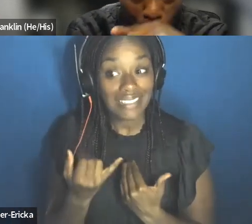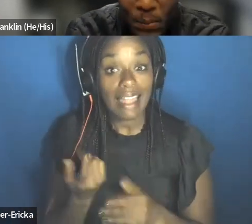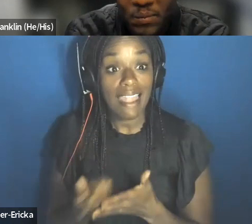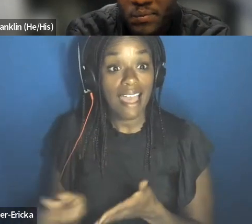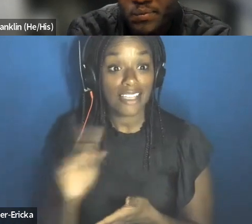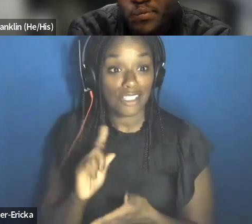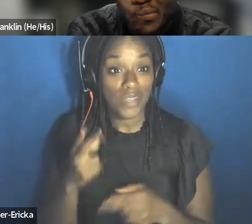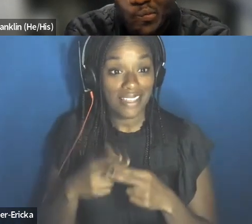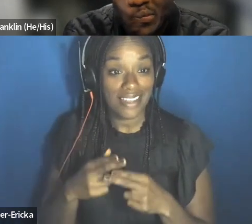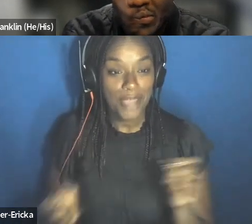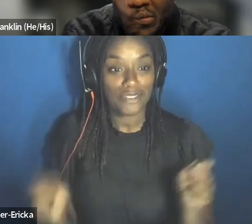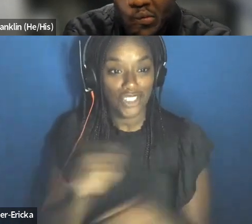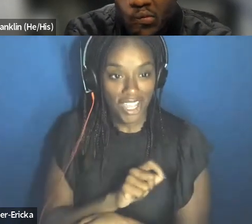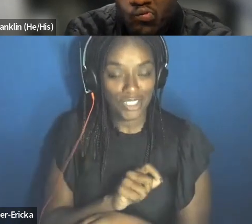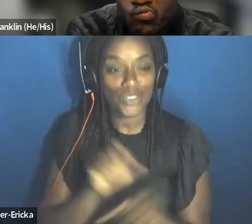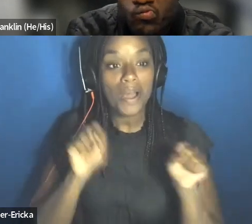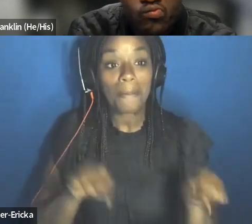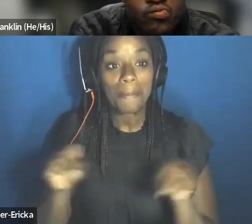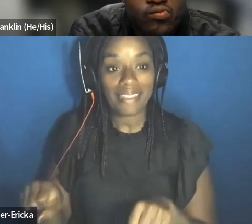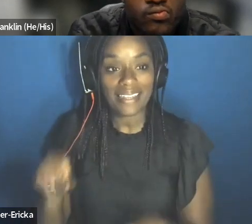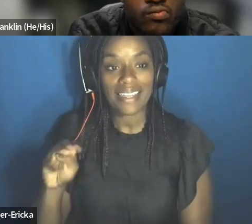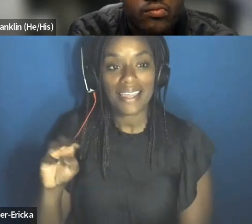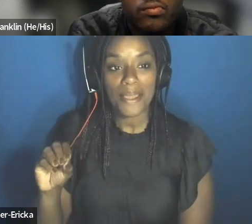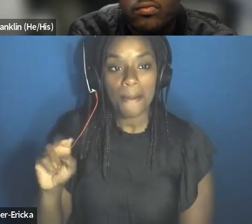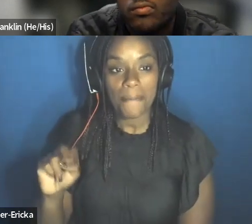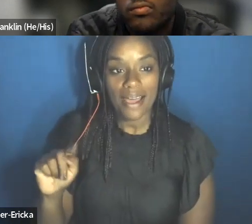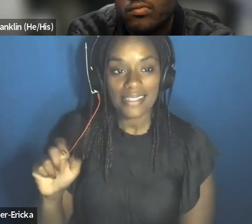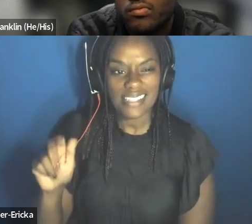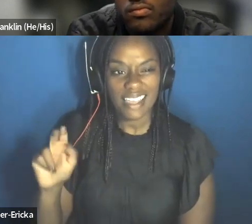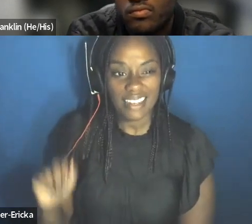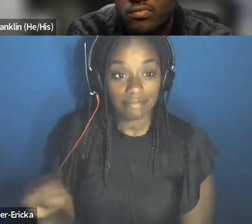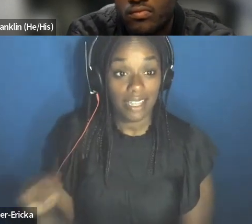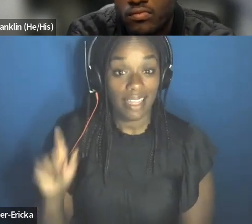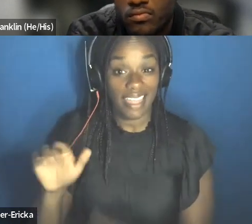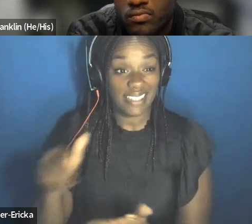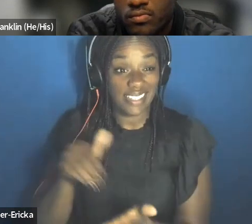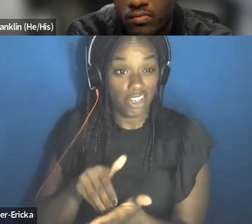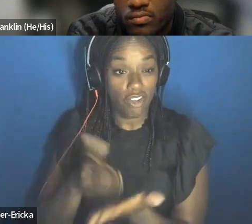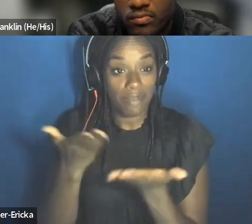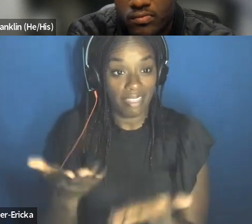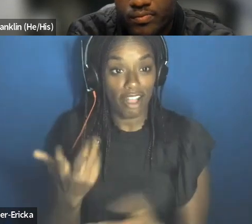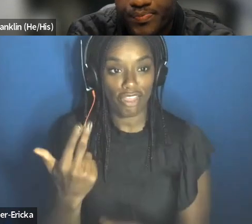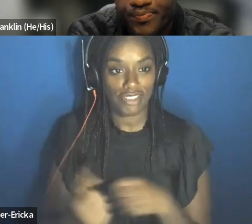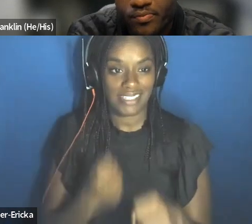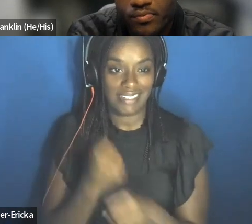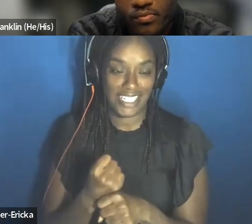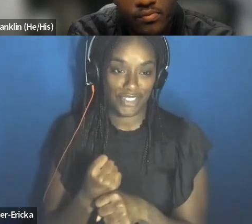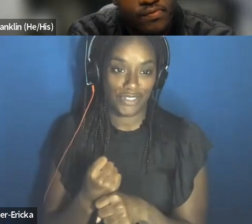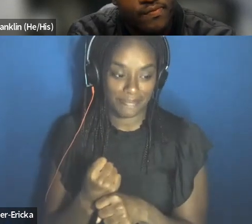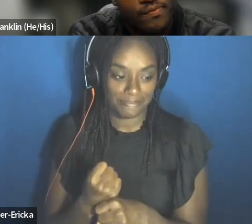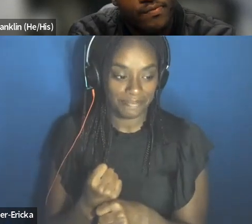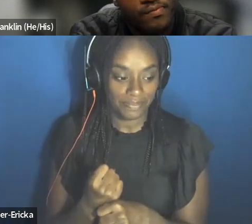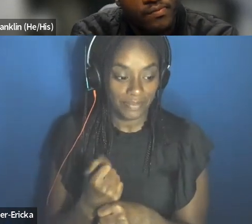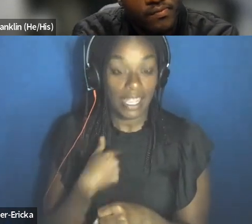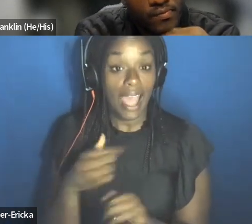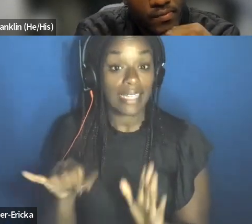to Ability Montana. And I have worked at my center for 13 years. So, and I